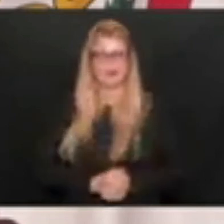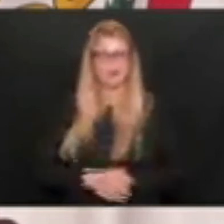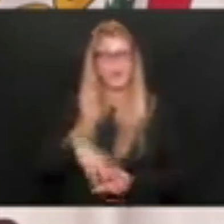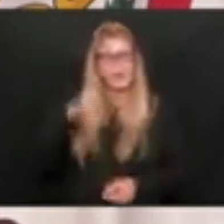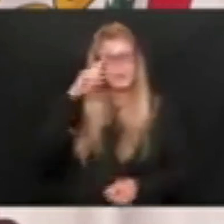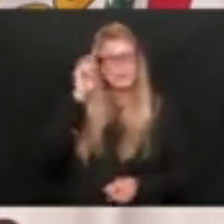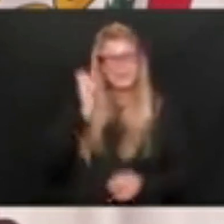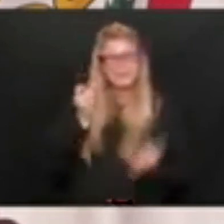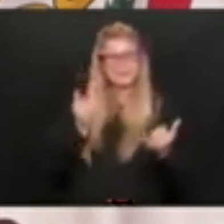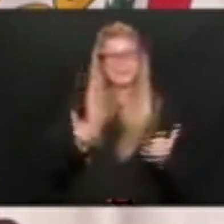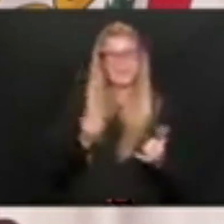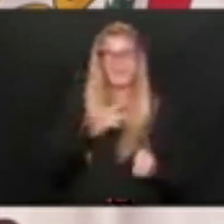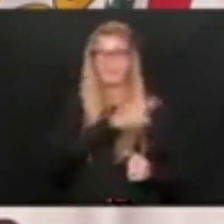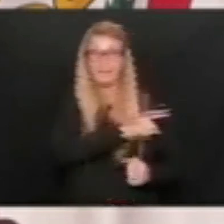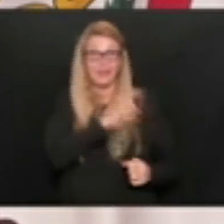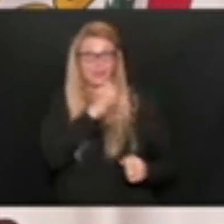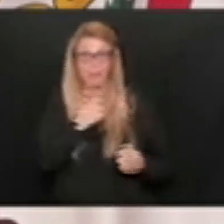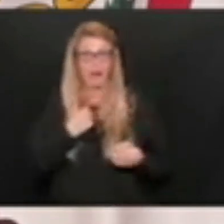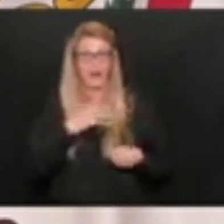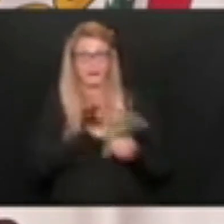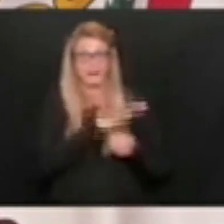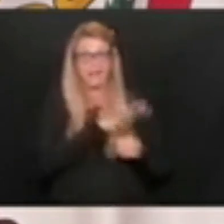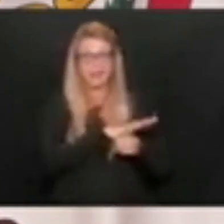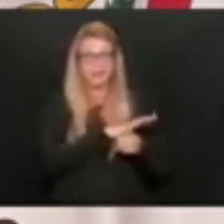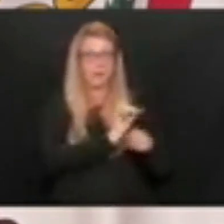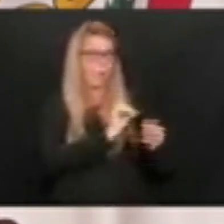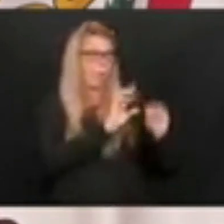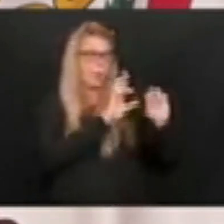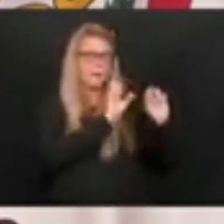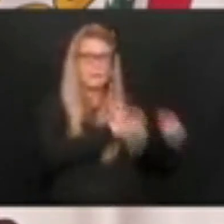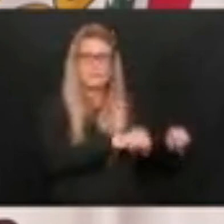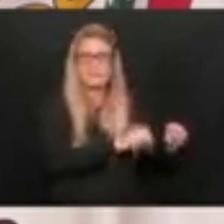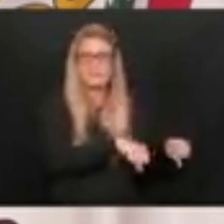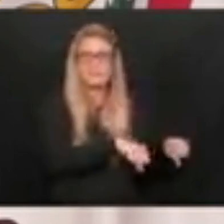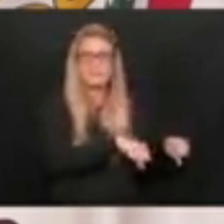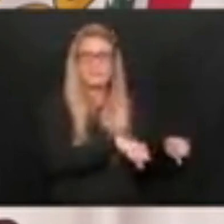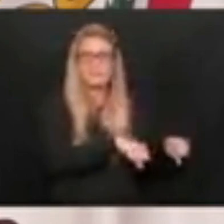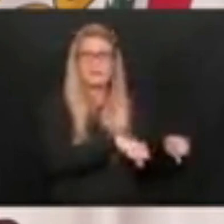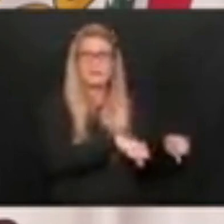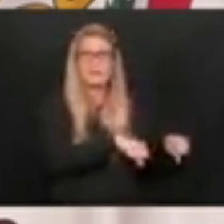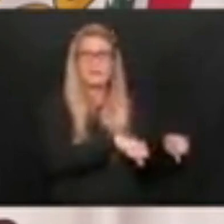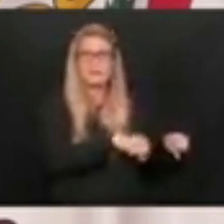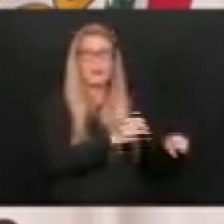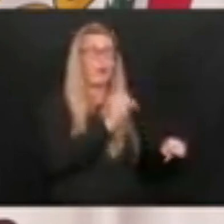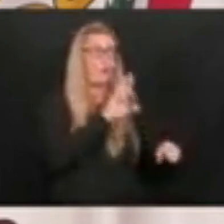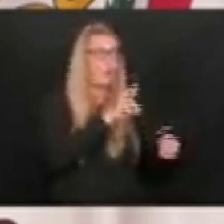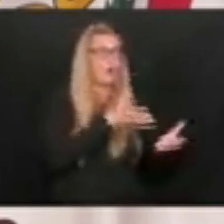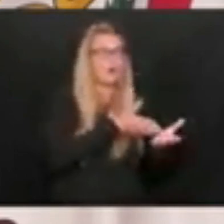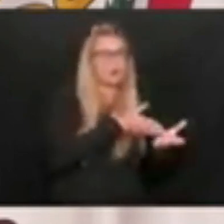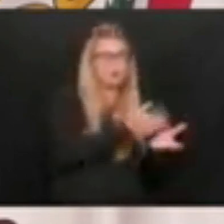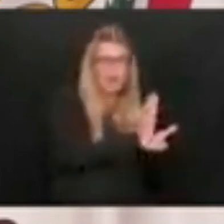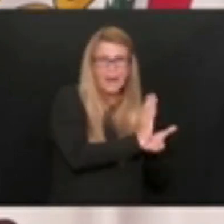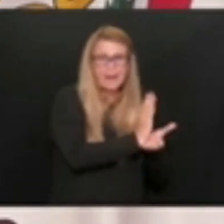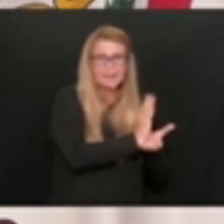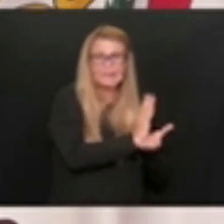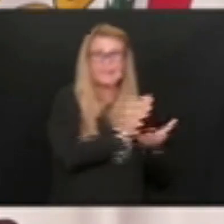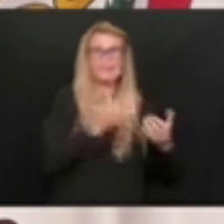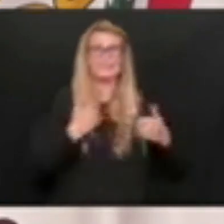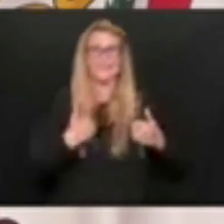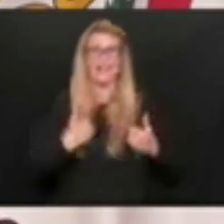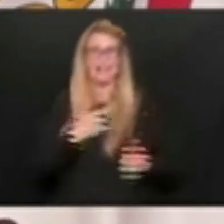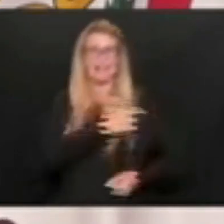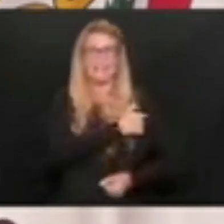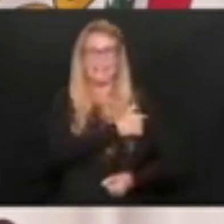Because today they don't have the ability and absolutely the right to have the vaccine that we have